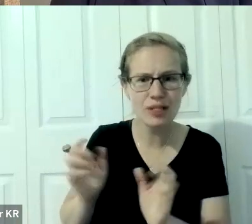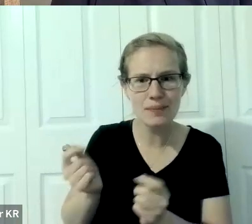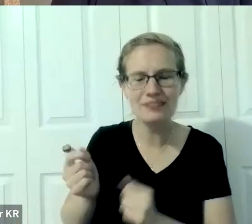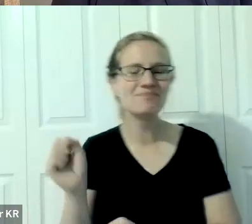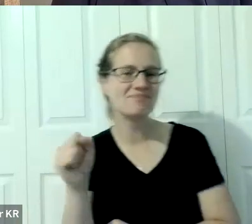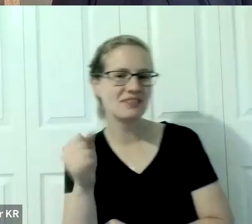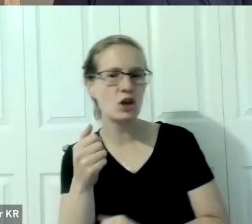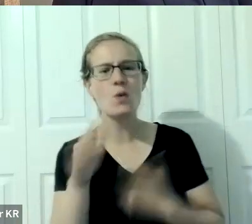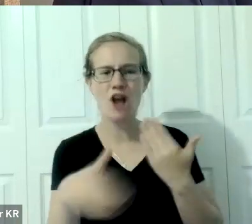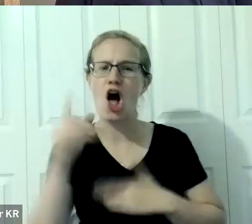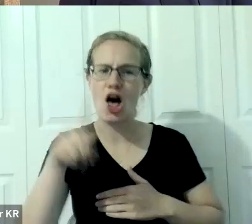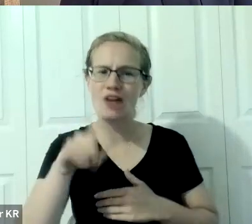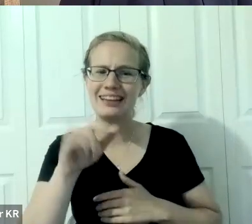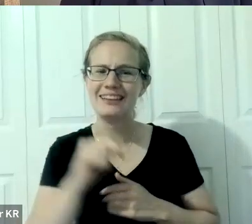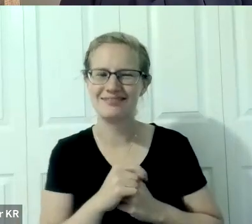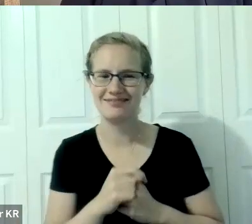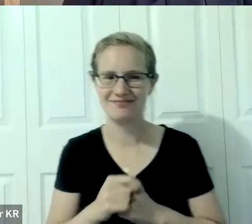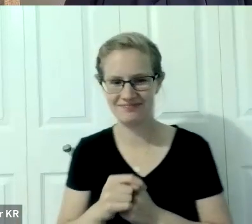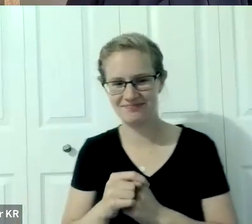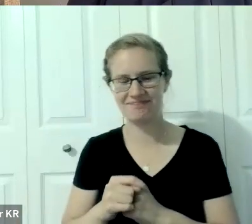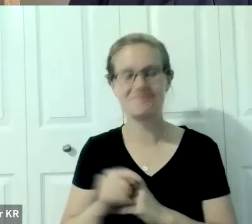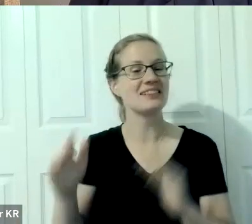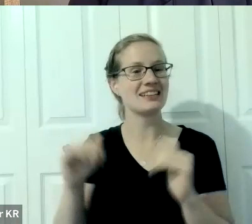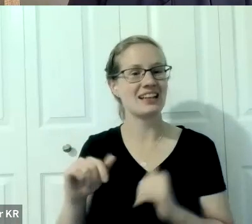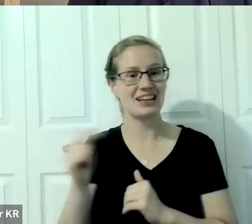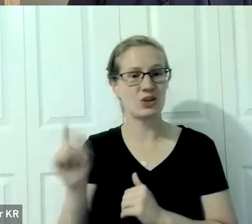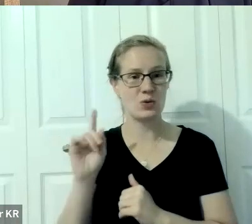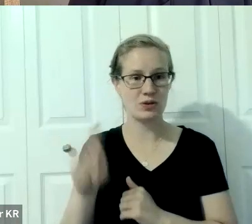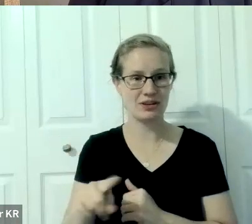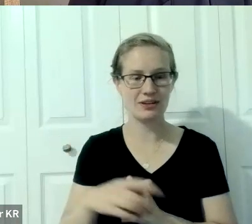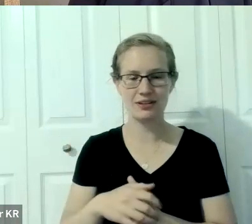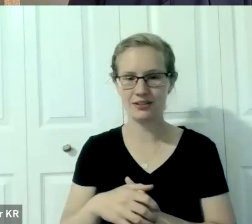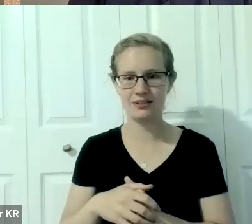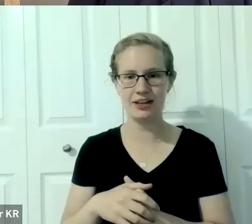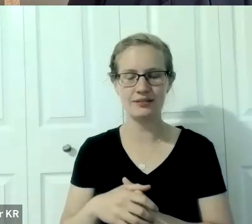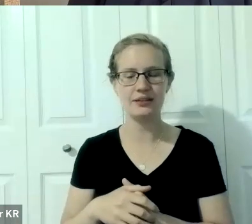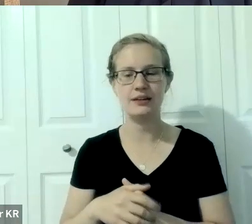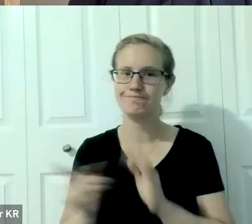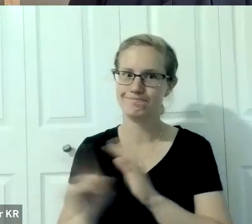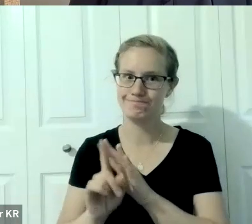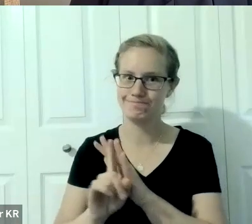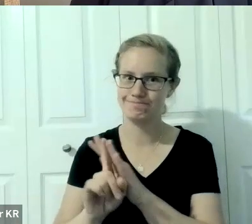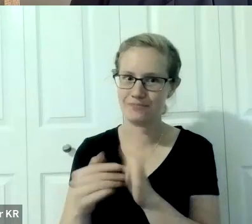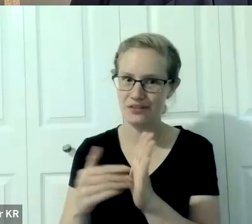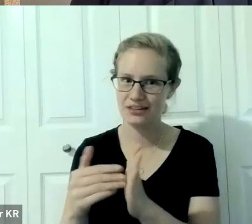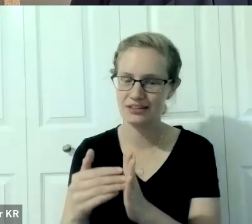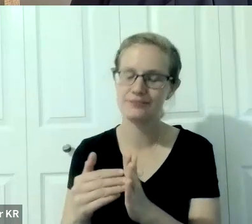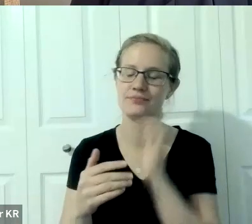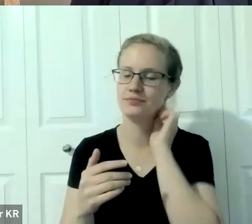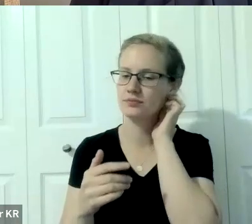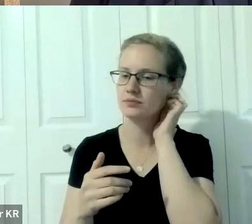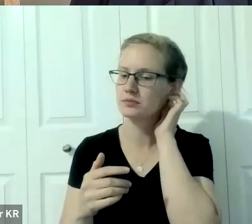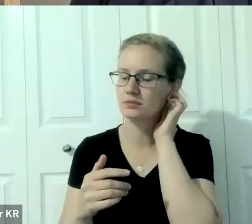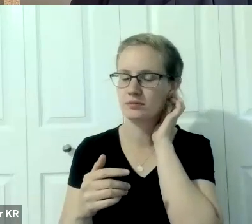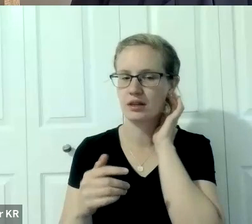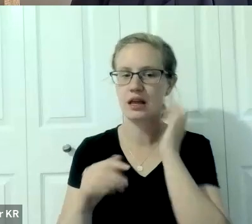advice. Yeah, we all need it. Yeah. Here's another question that, again, this is another one that comes up quite often as a worry. And the question